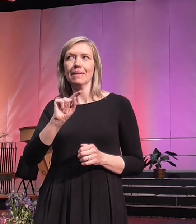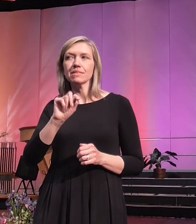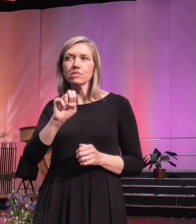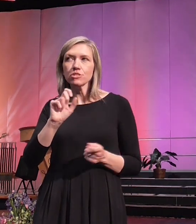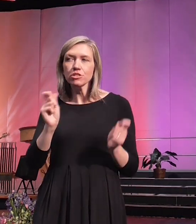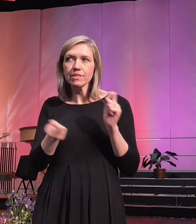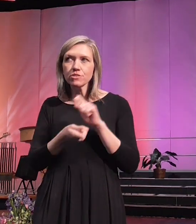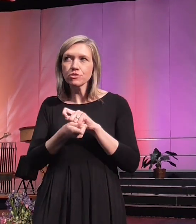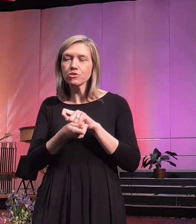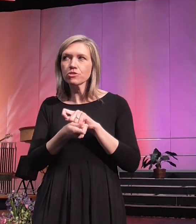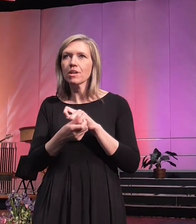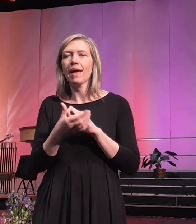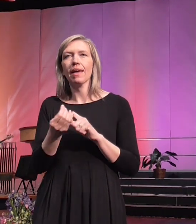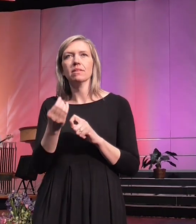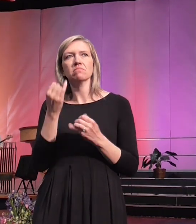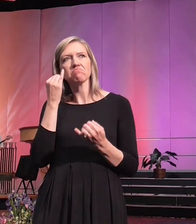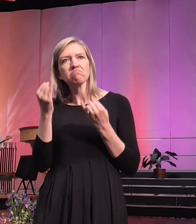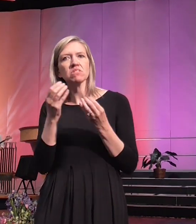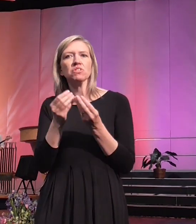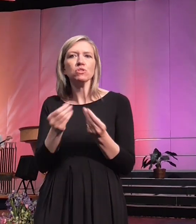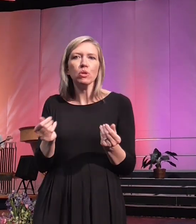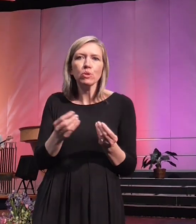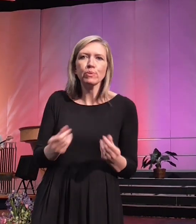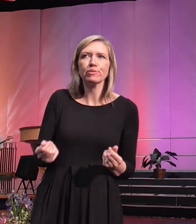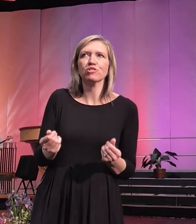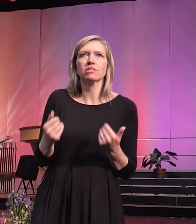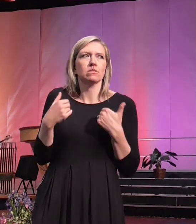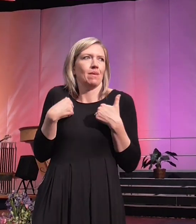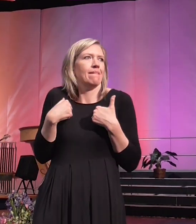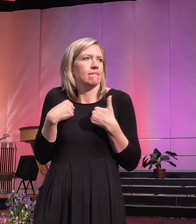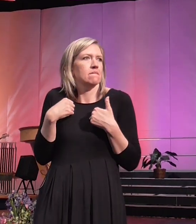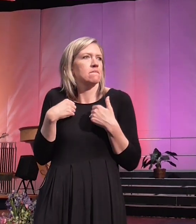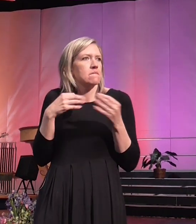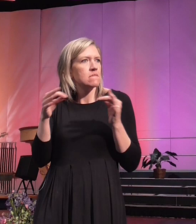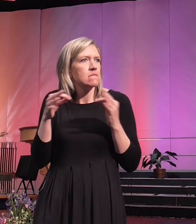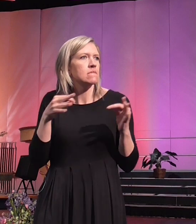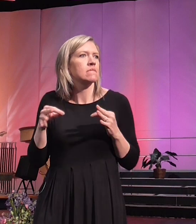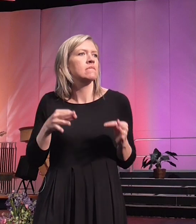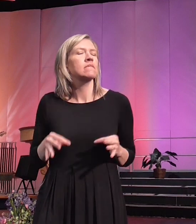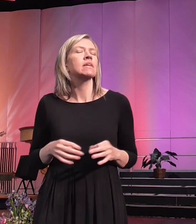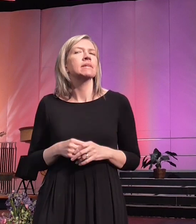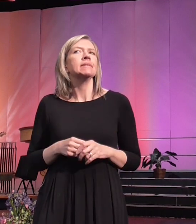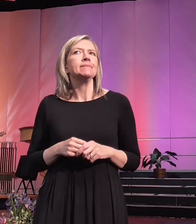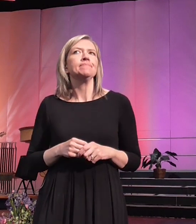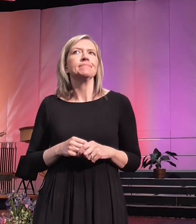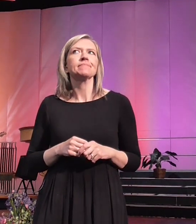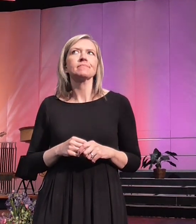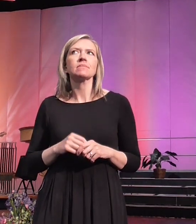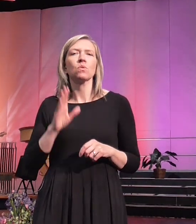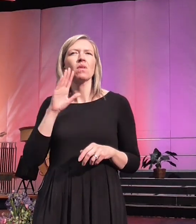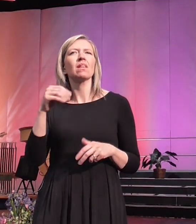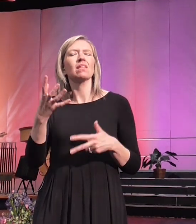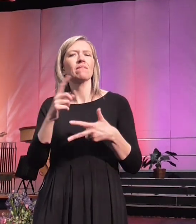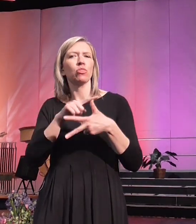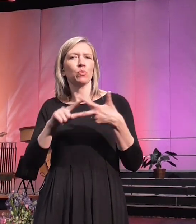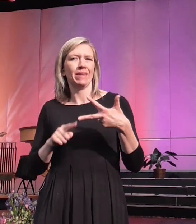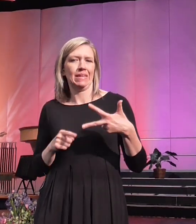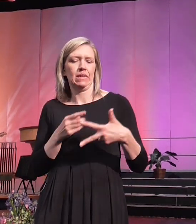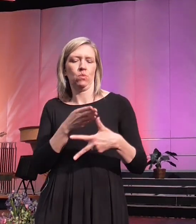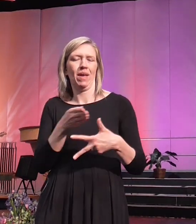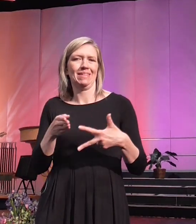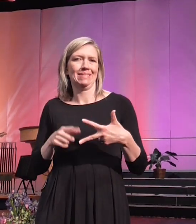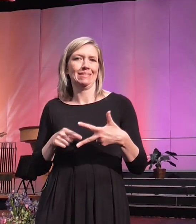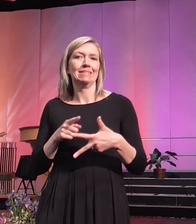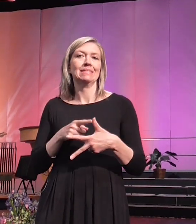the solutions that we actually have. And it's kind of put it in three ways. Climate change